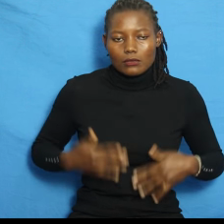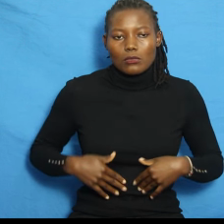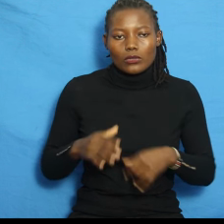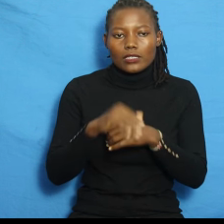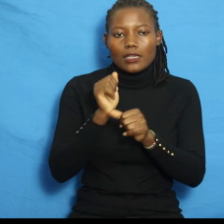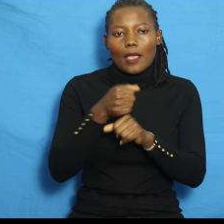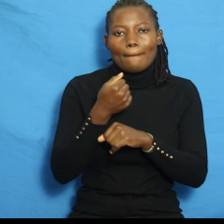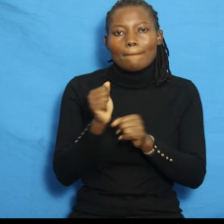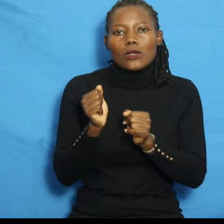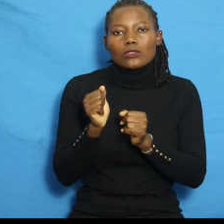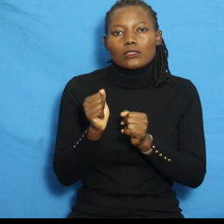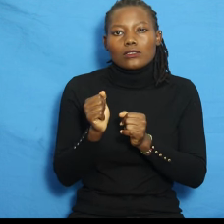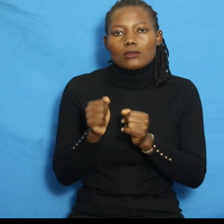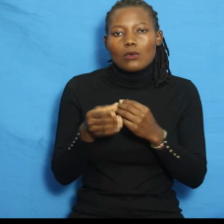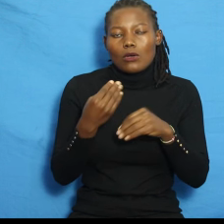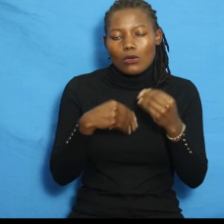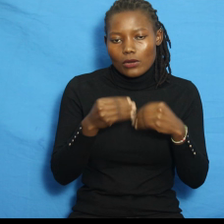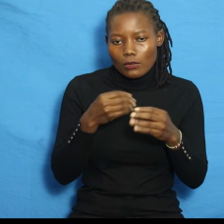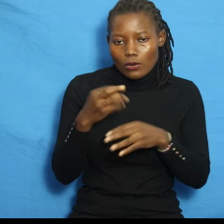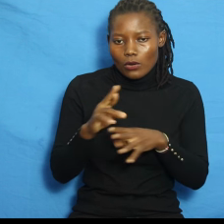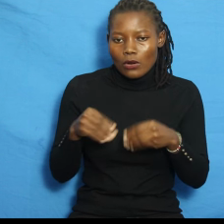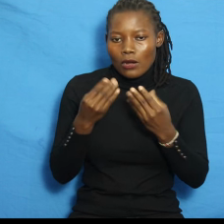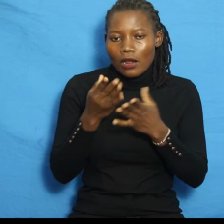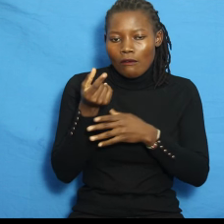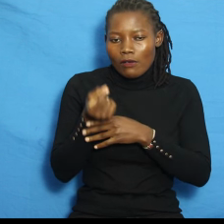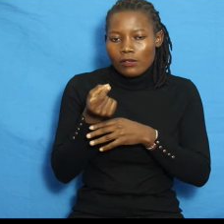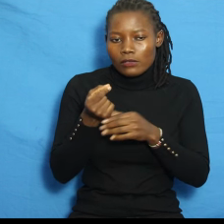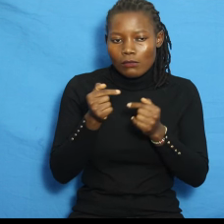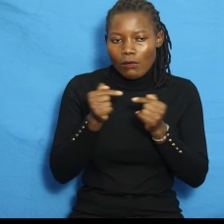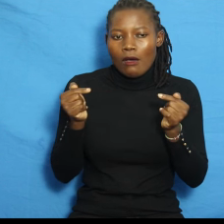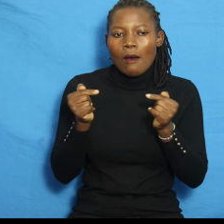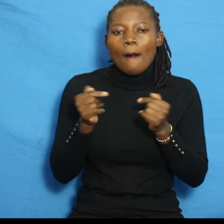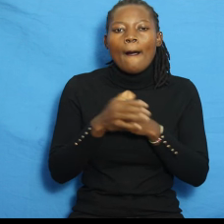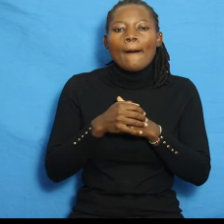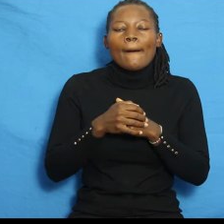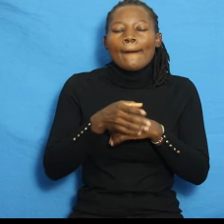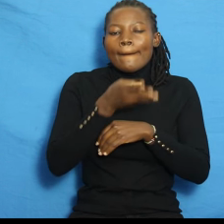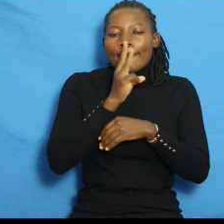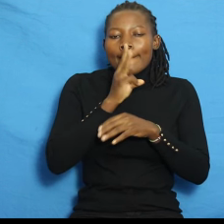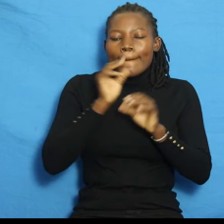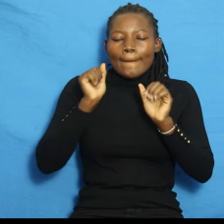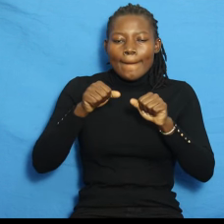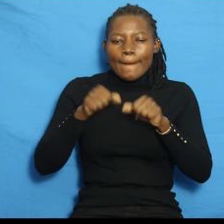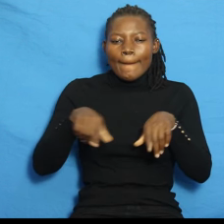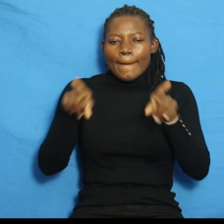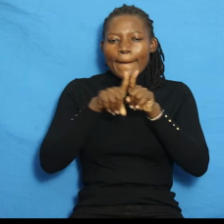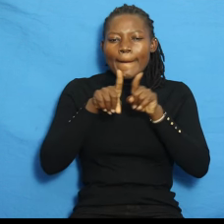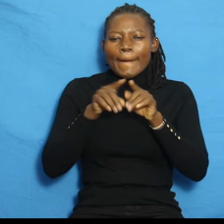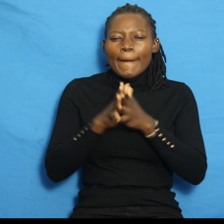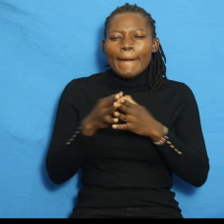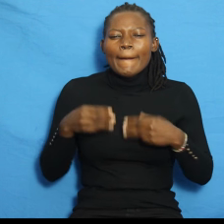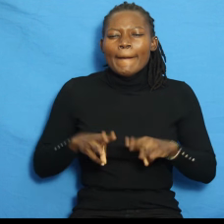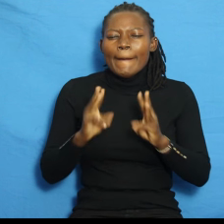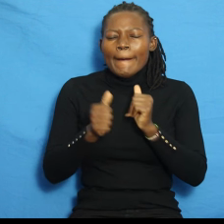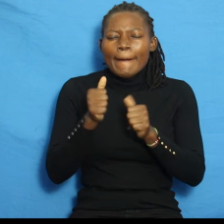not come and contribute, or they will offer as minimal resistance to the water as possible. And also the mechanisms that are